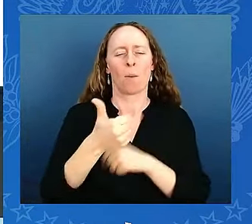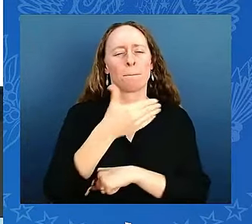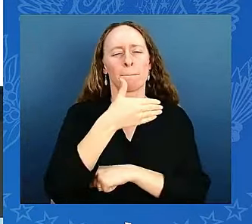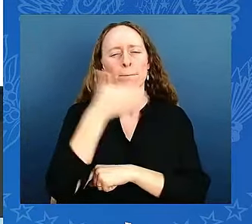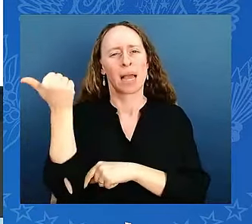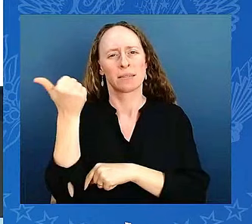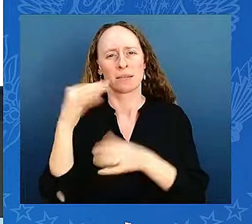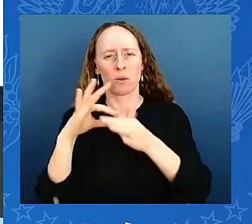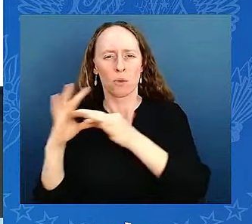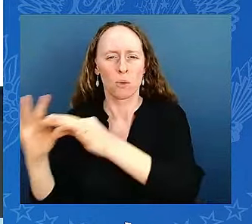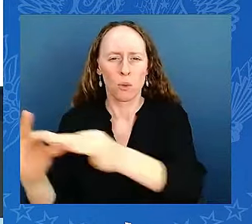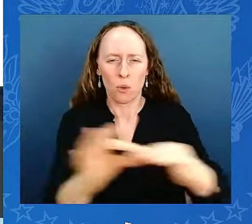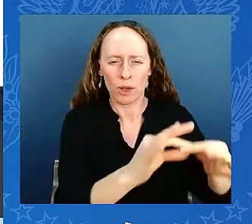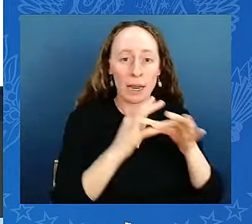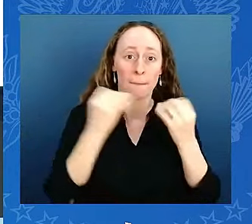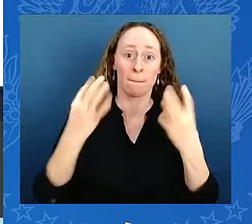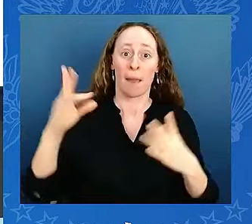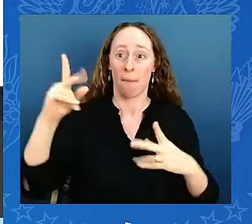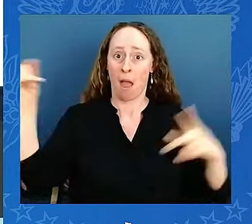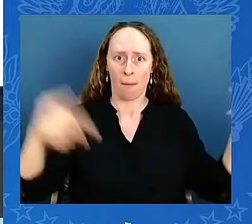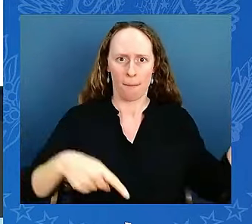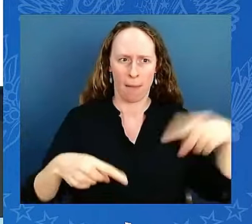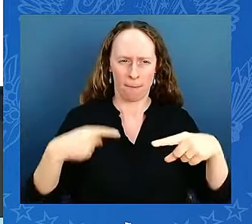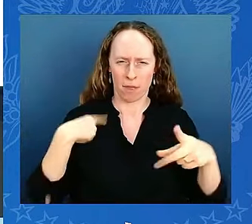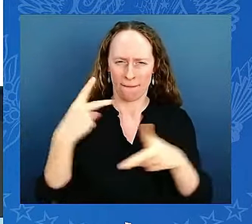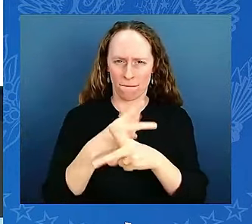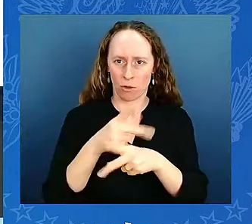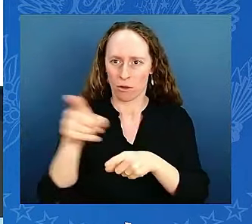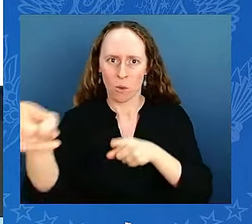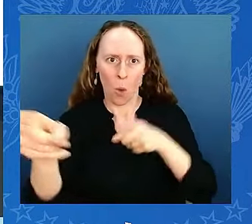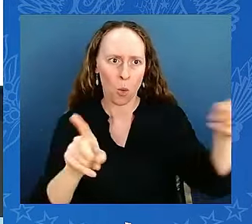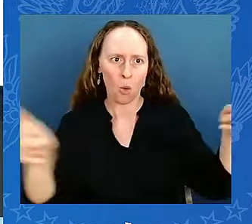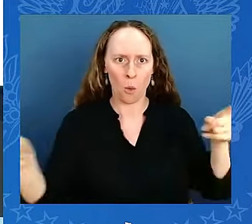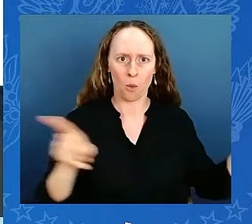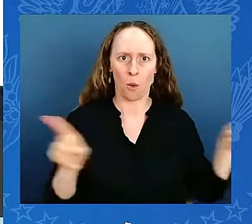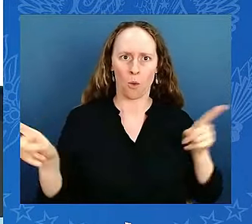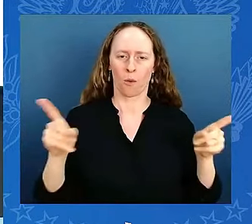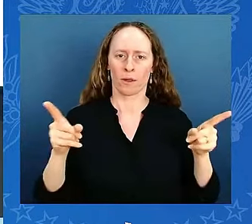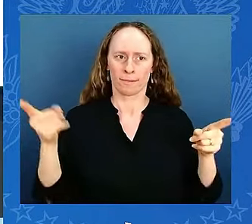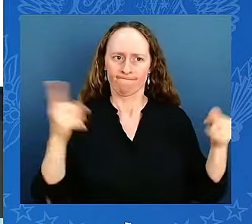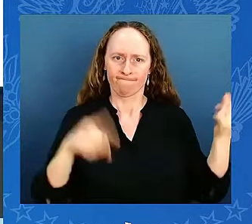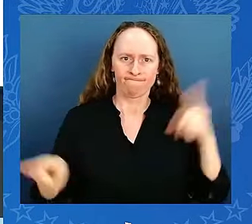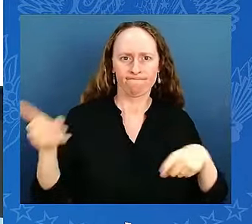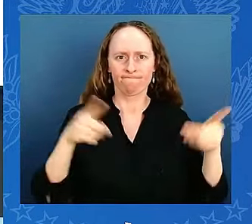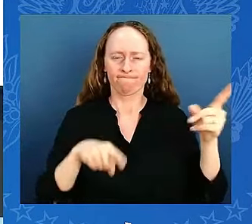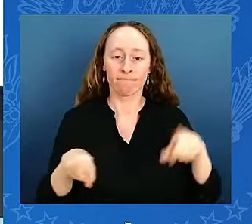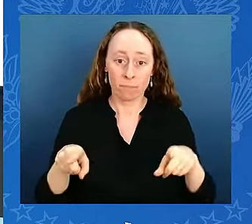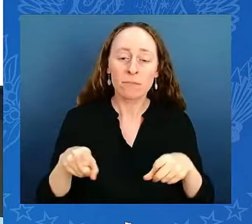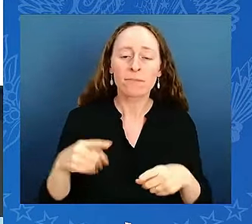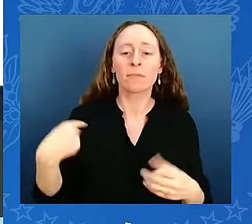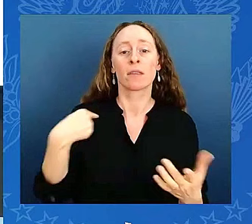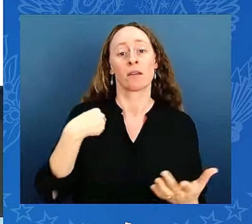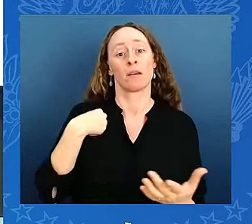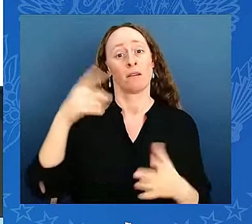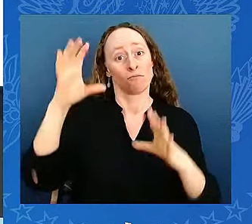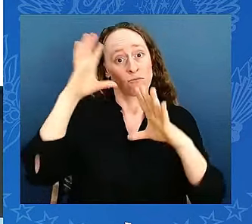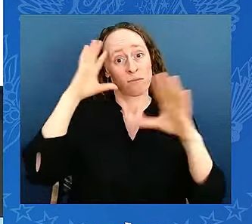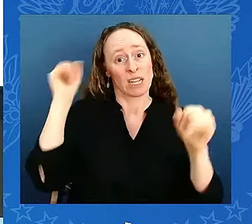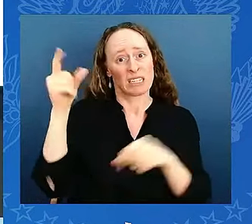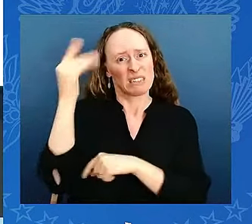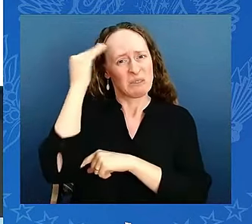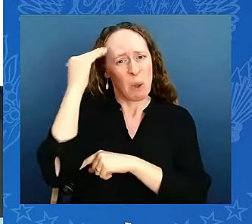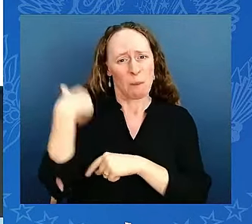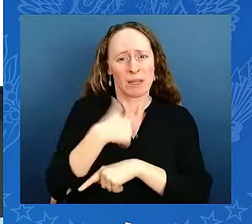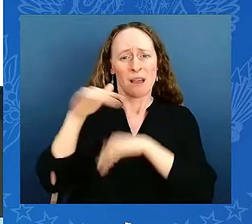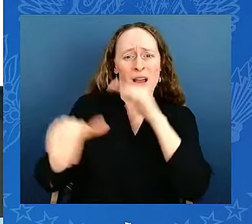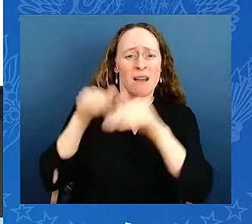Carolina. And Mr. President, we know that we have made a lot of asks of you, and we're